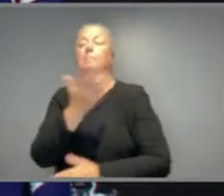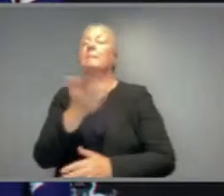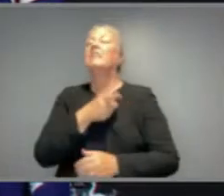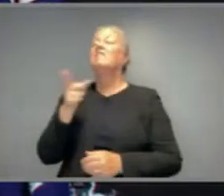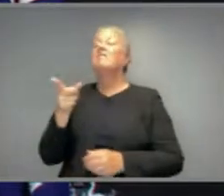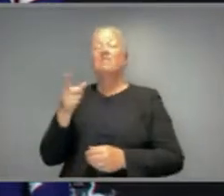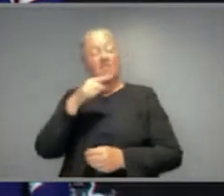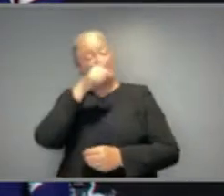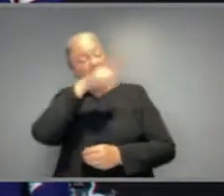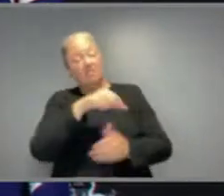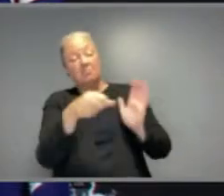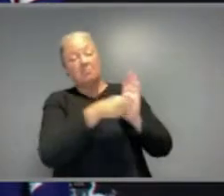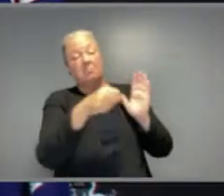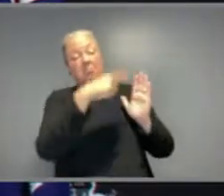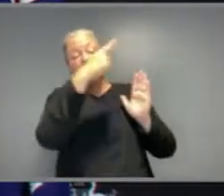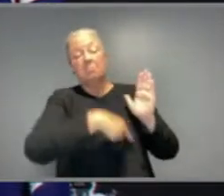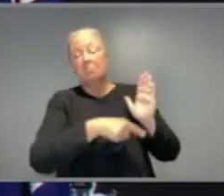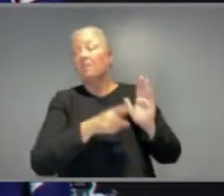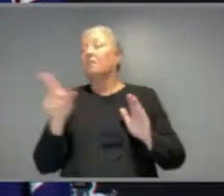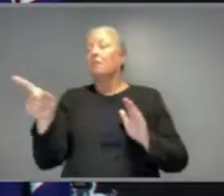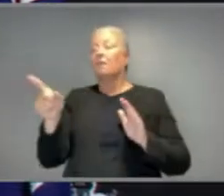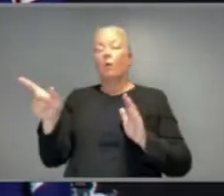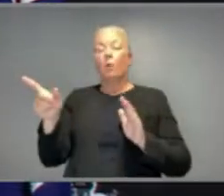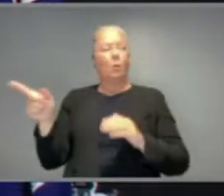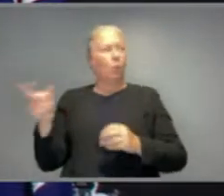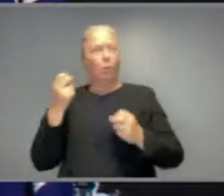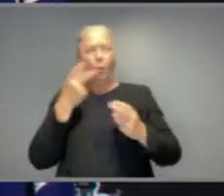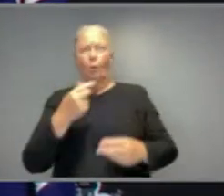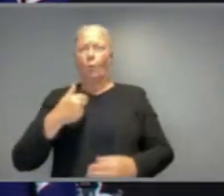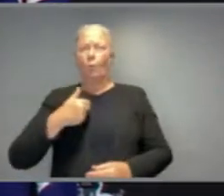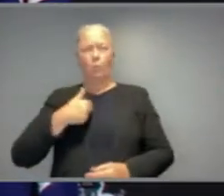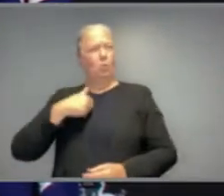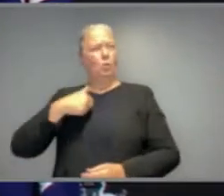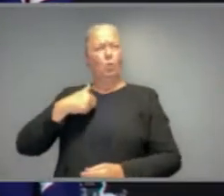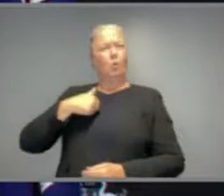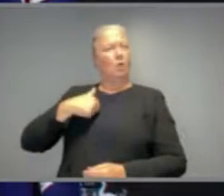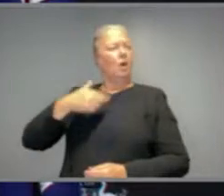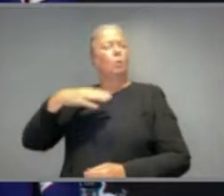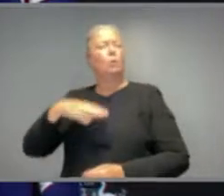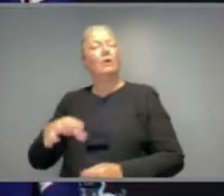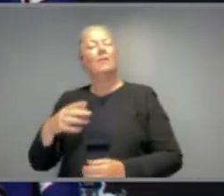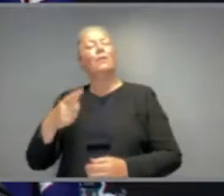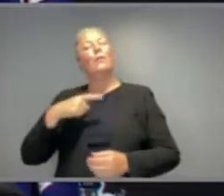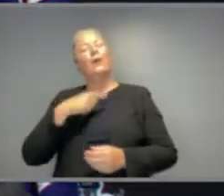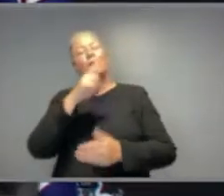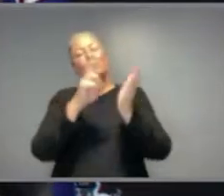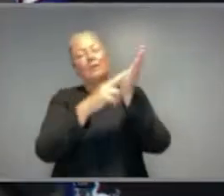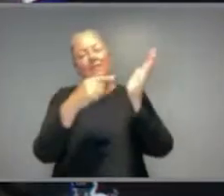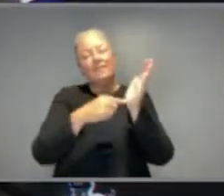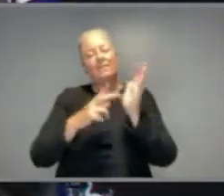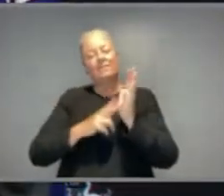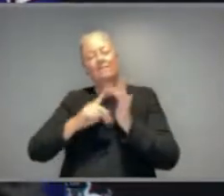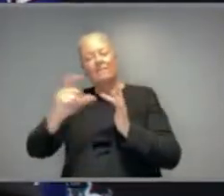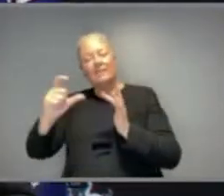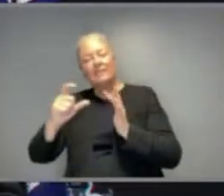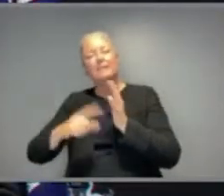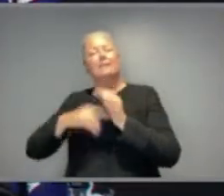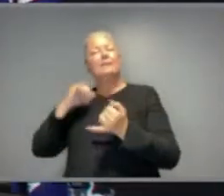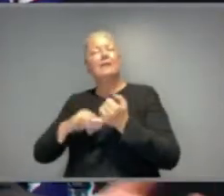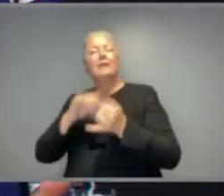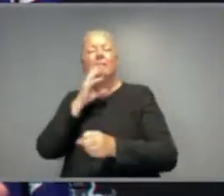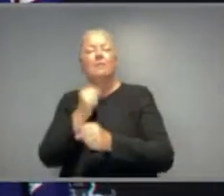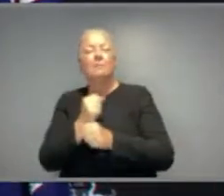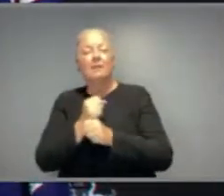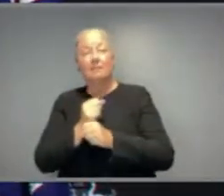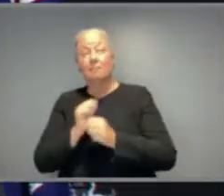is obviously an attraction. And that's why the Northern Territory, Victorian and Tasmanian governments are working together